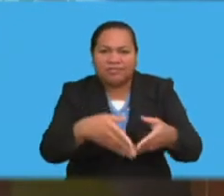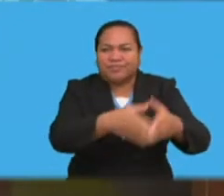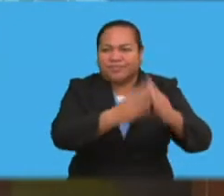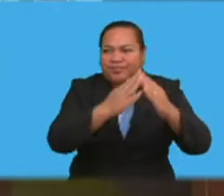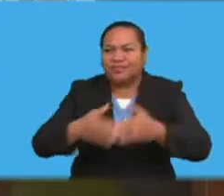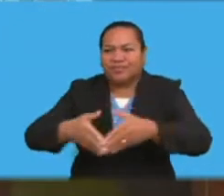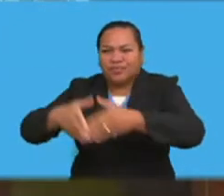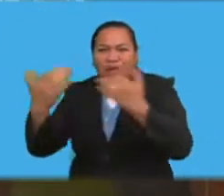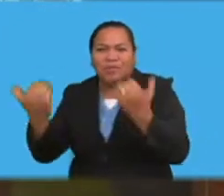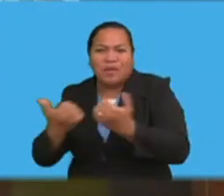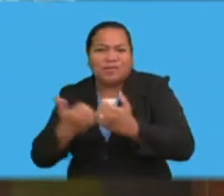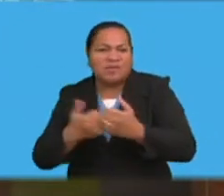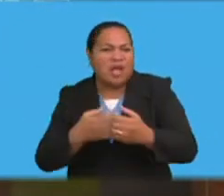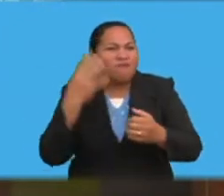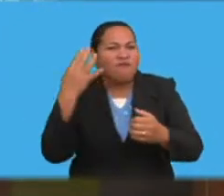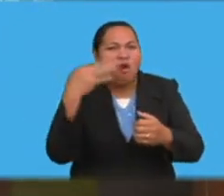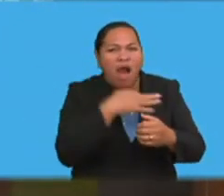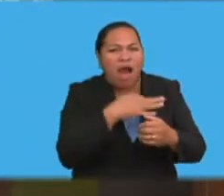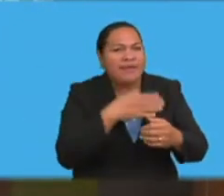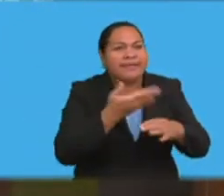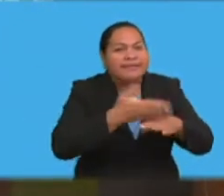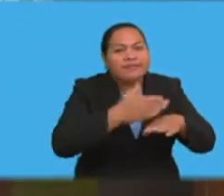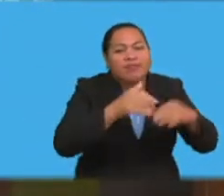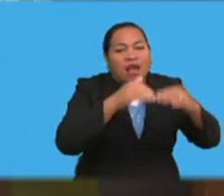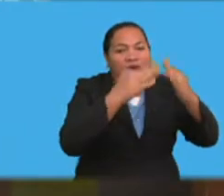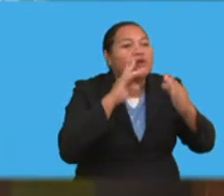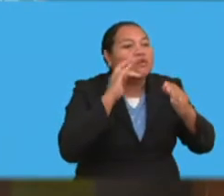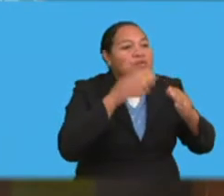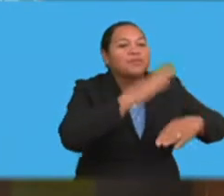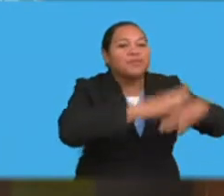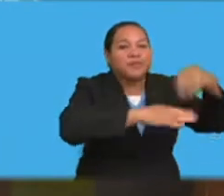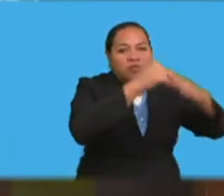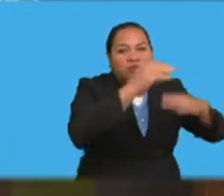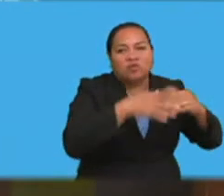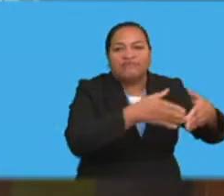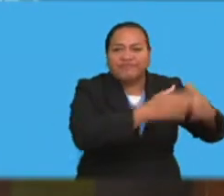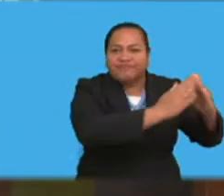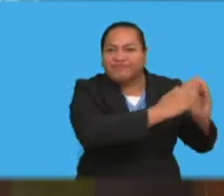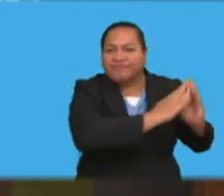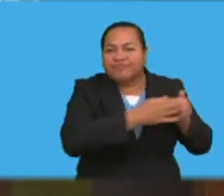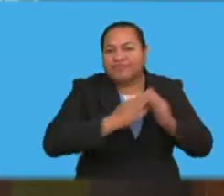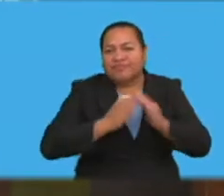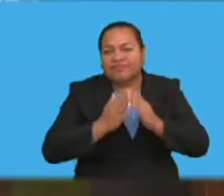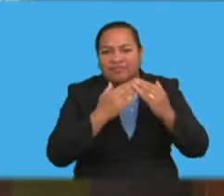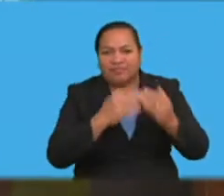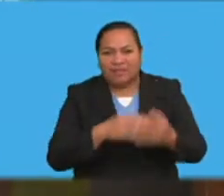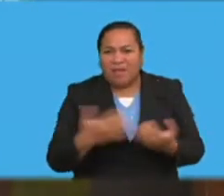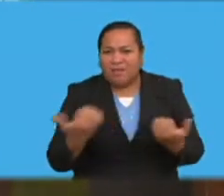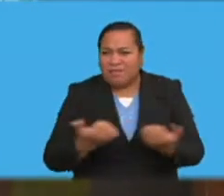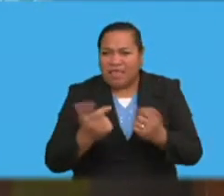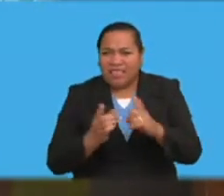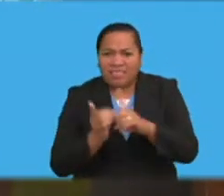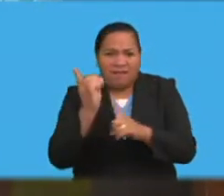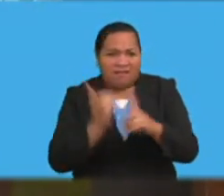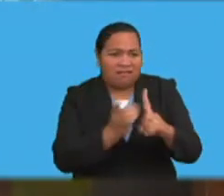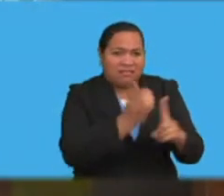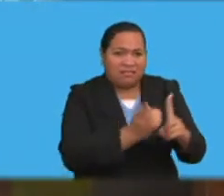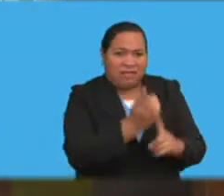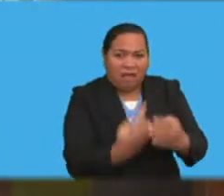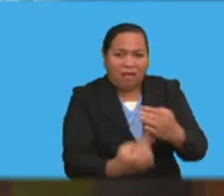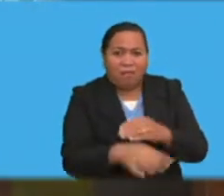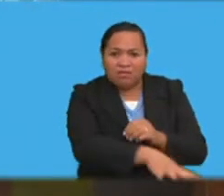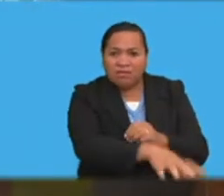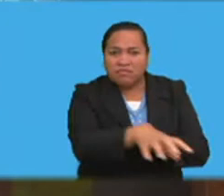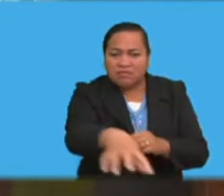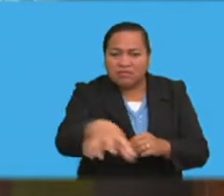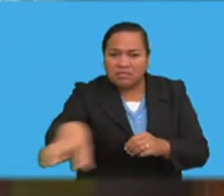approximately 400 housing lots by Housing Authority at Matavolivoli subdivision. Madam Speaker, these developments in housing,